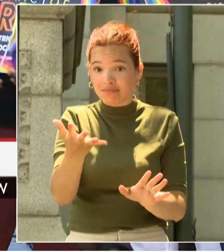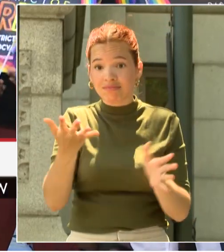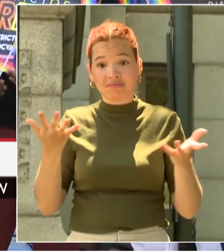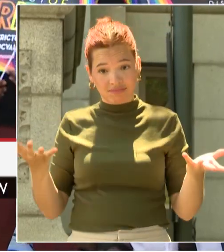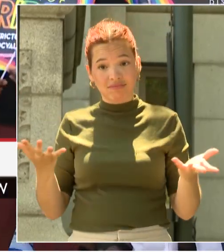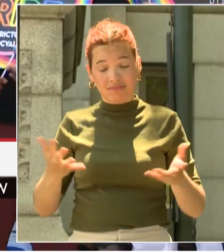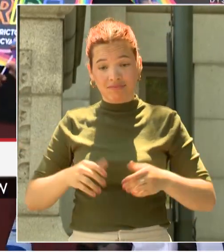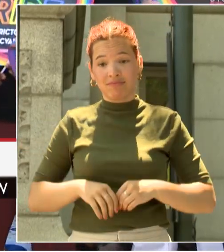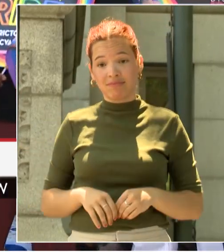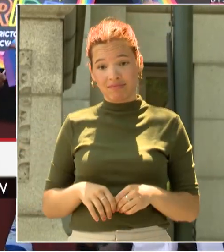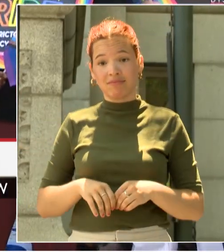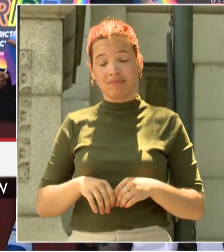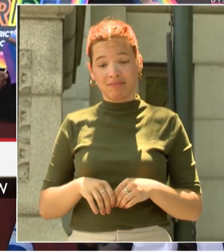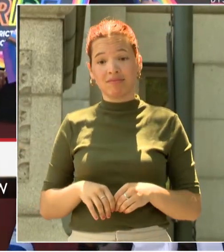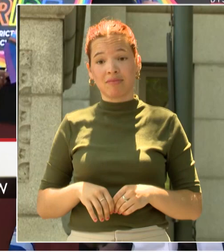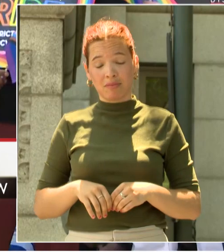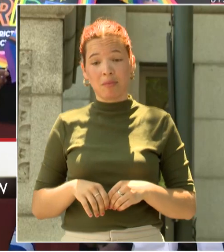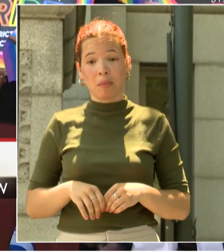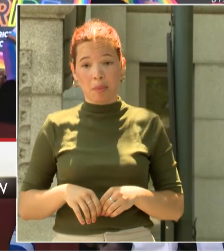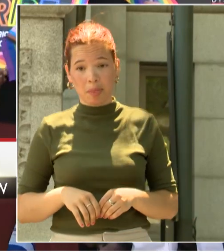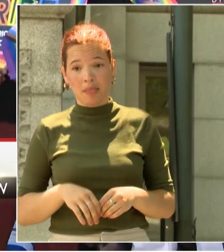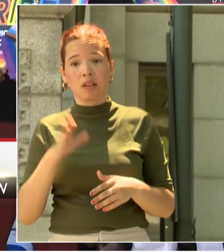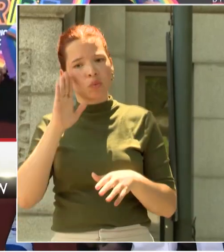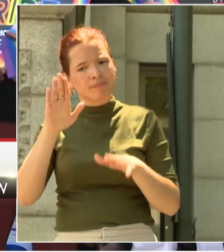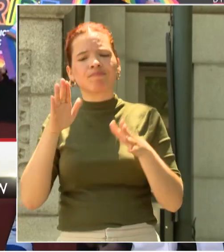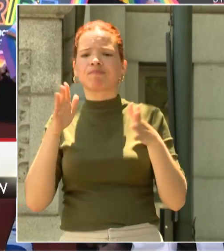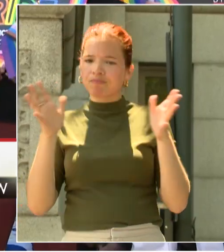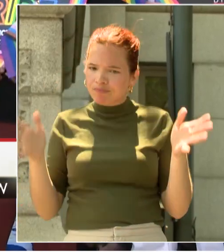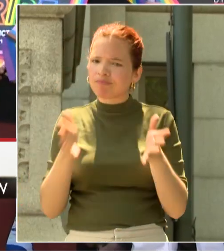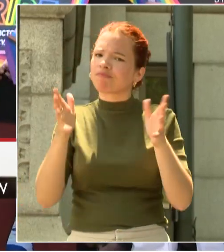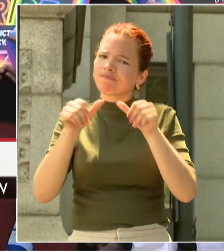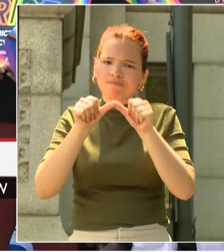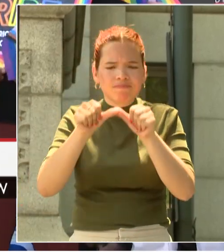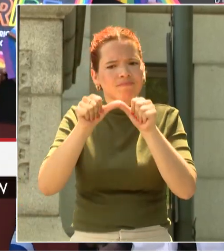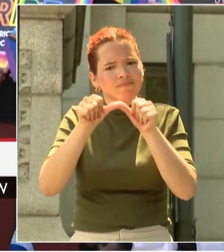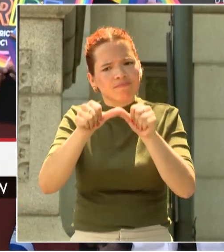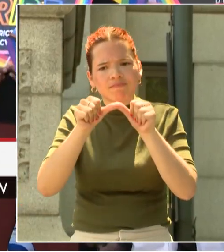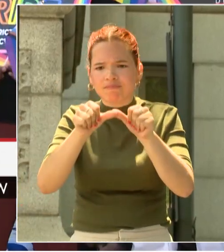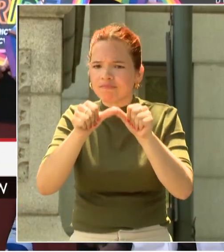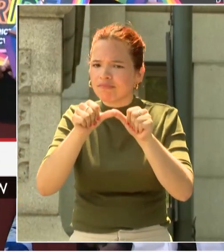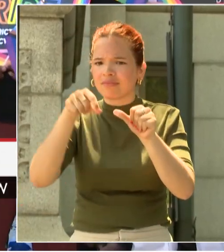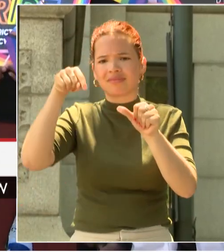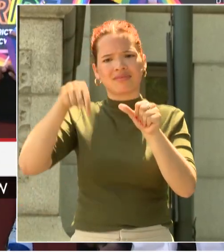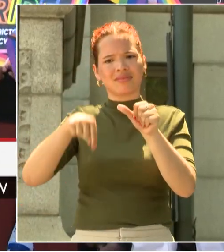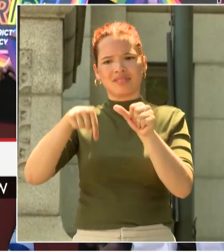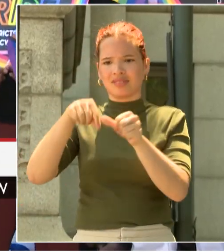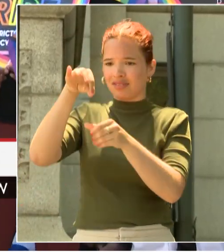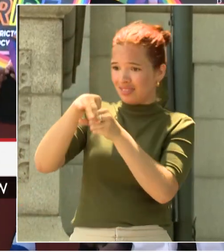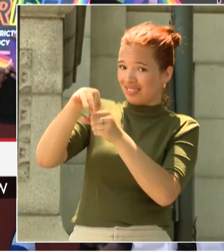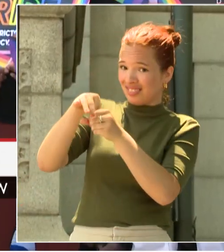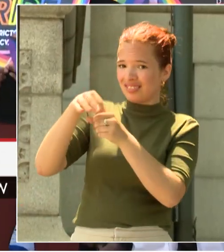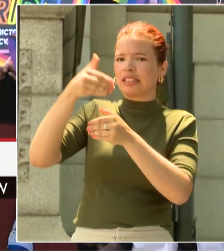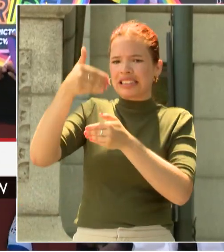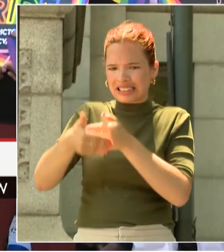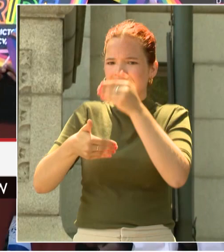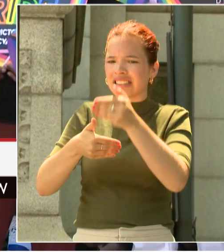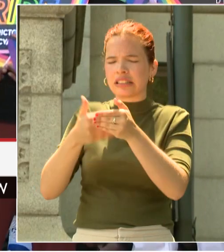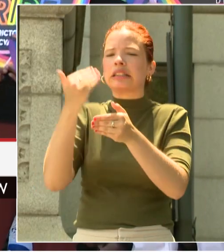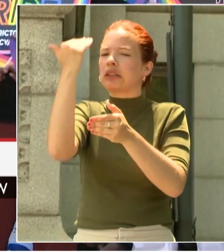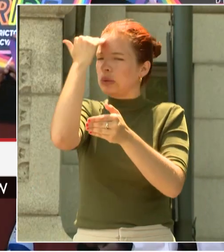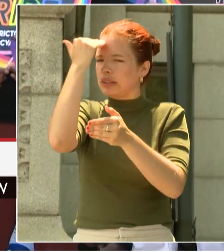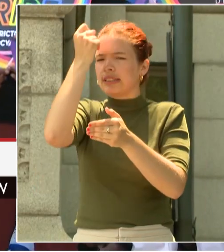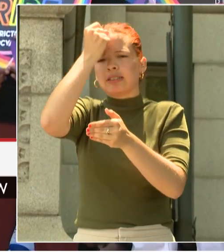there is and will continue to be, more than likely in this election process that's upcoming for